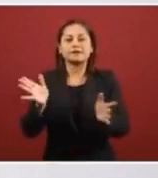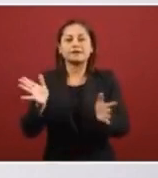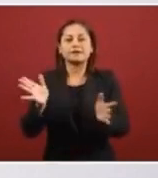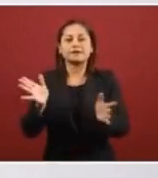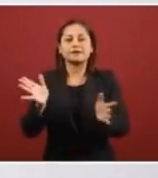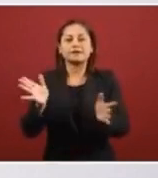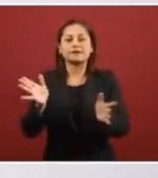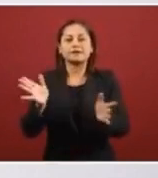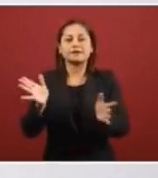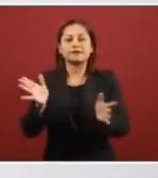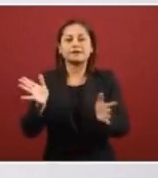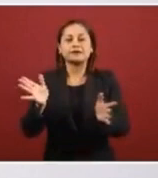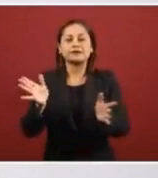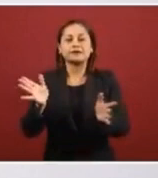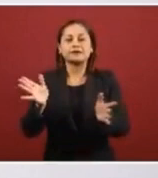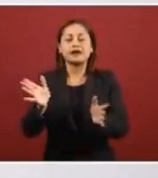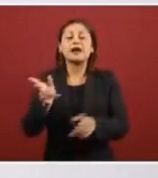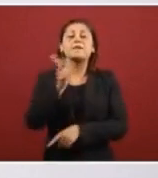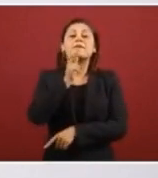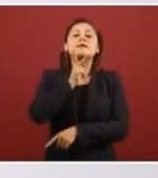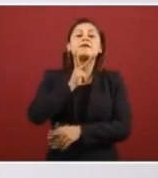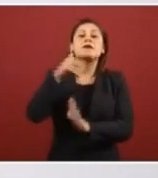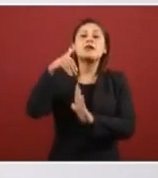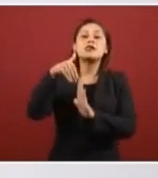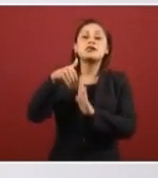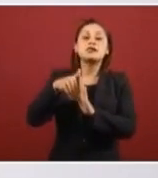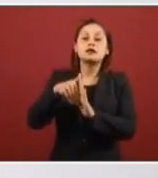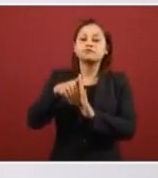the production of petroleum I